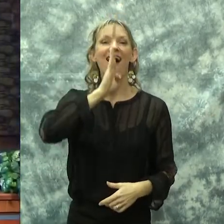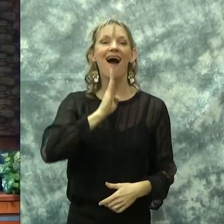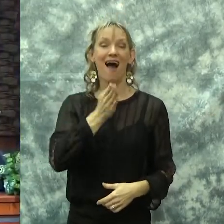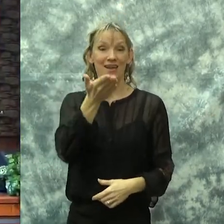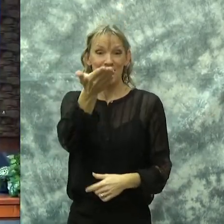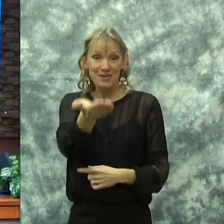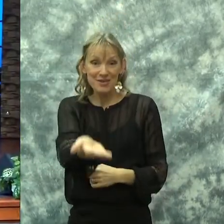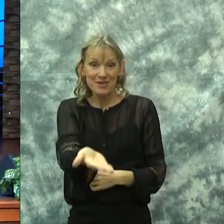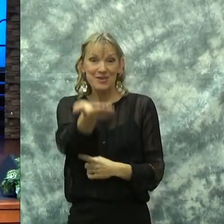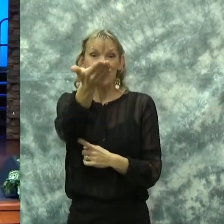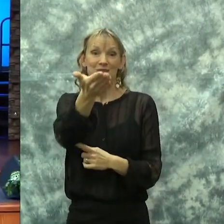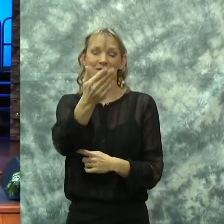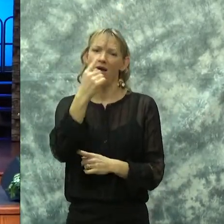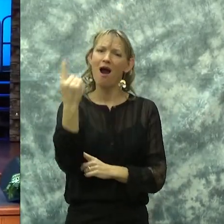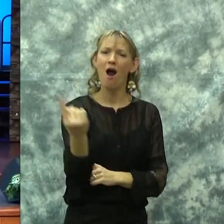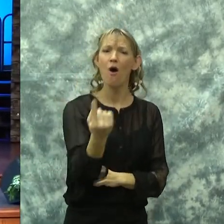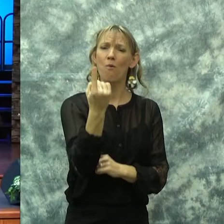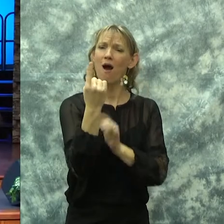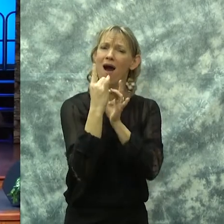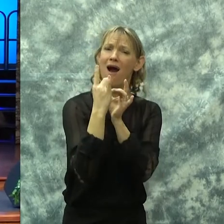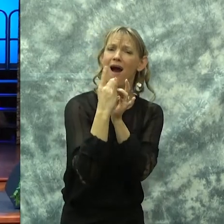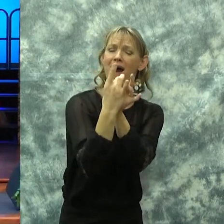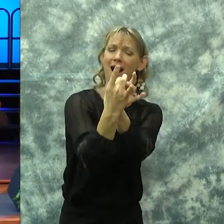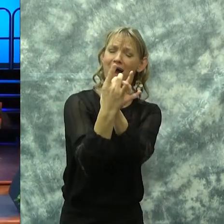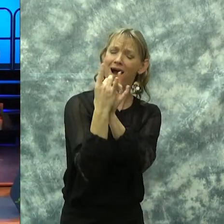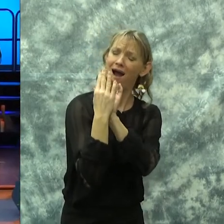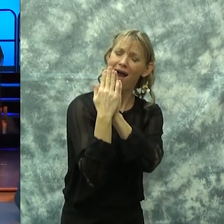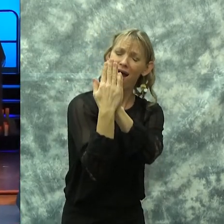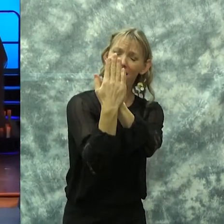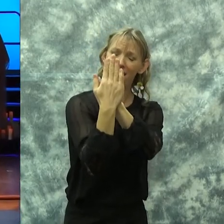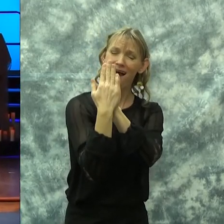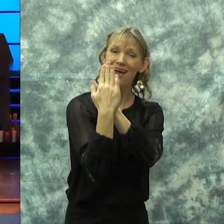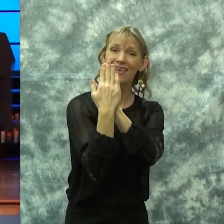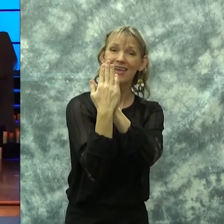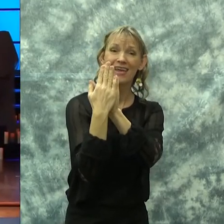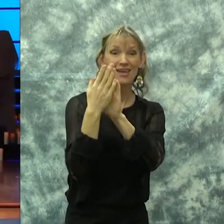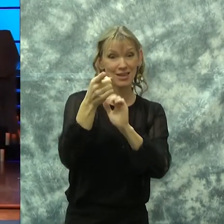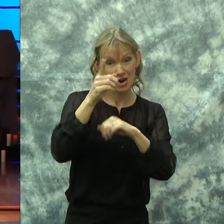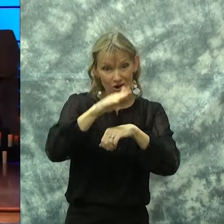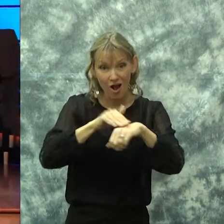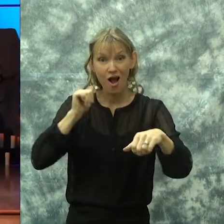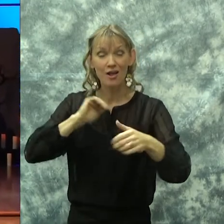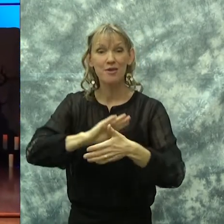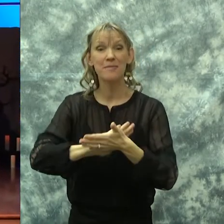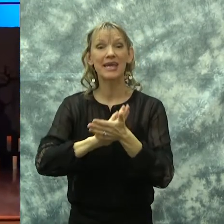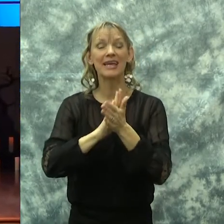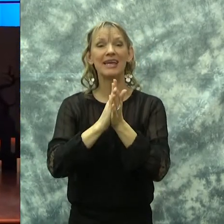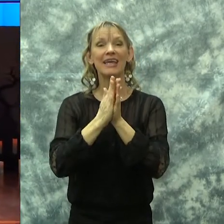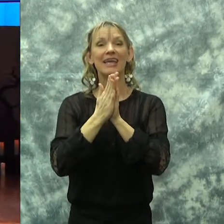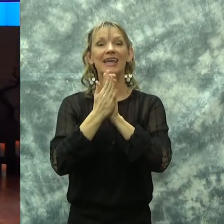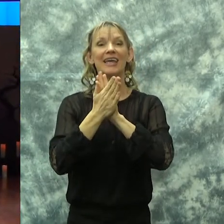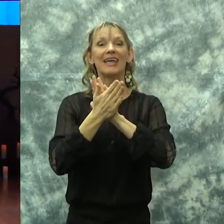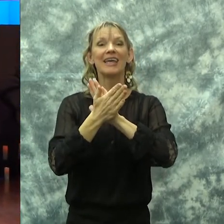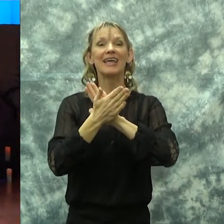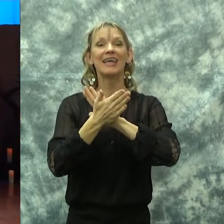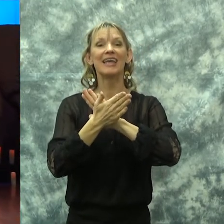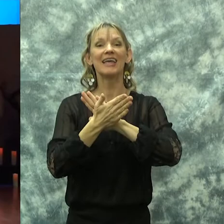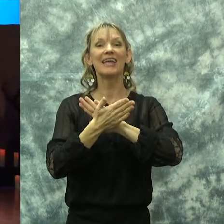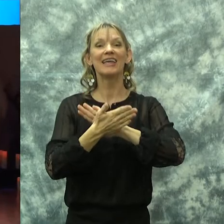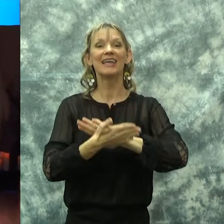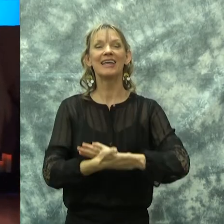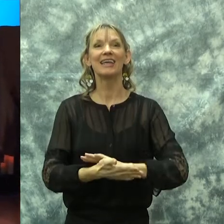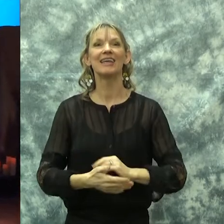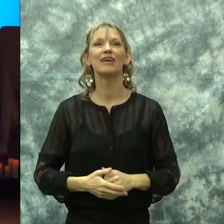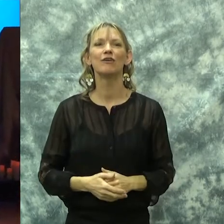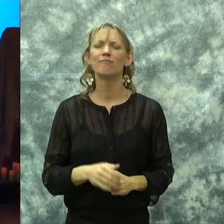You are one with me. You're called to be.